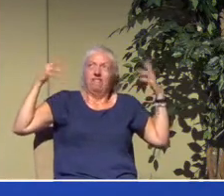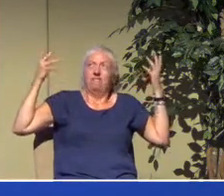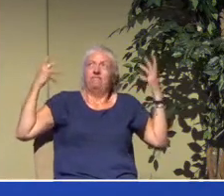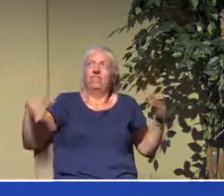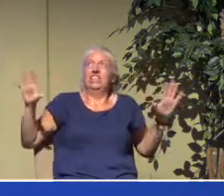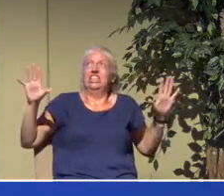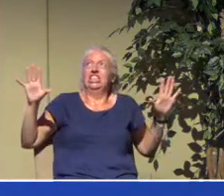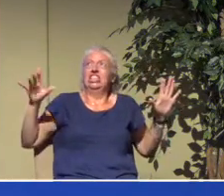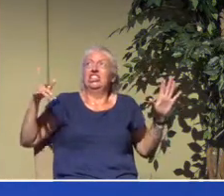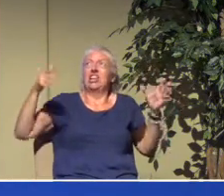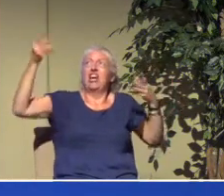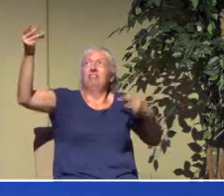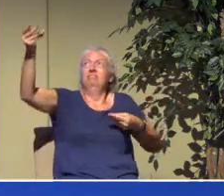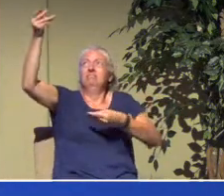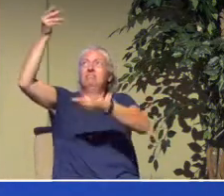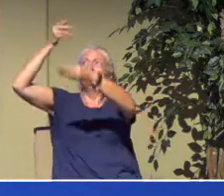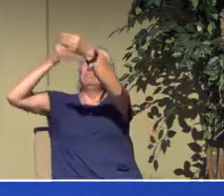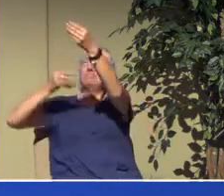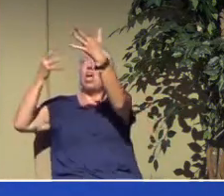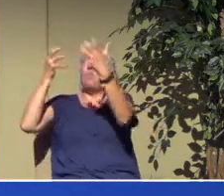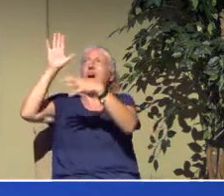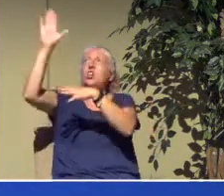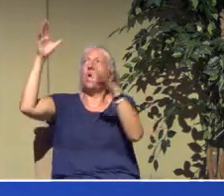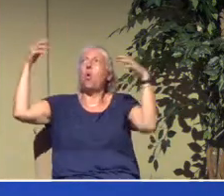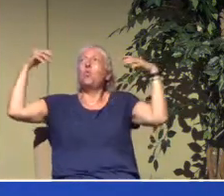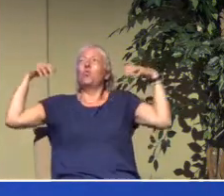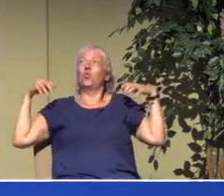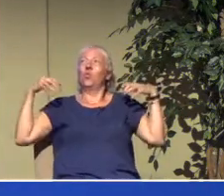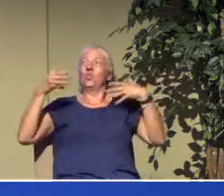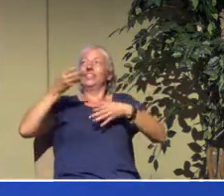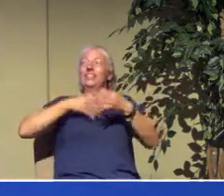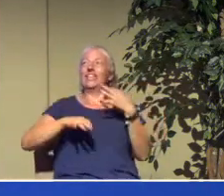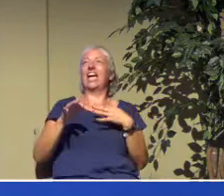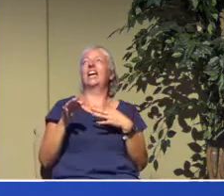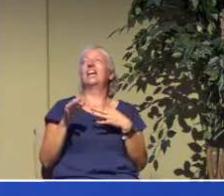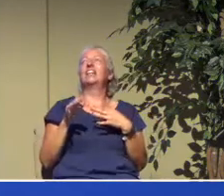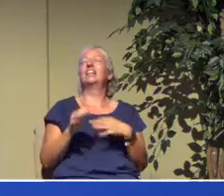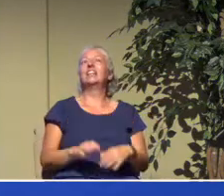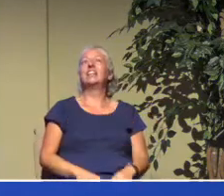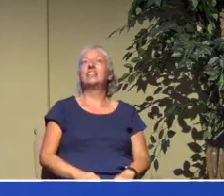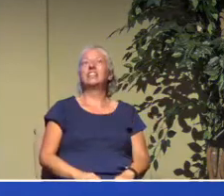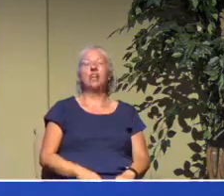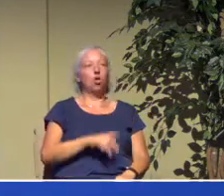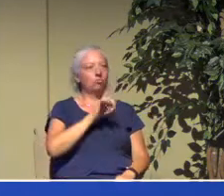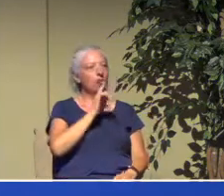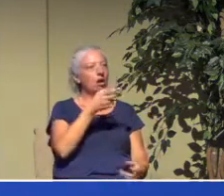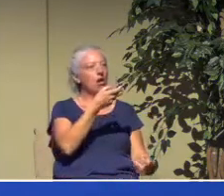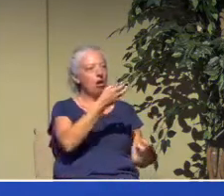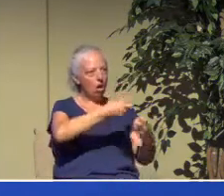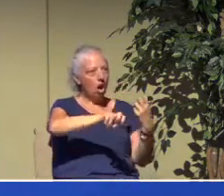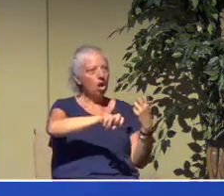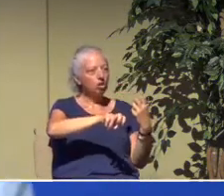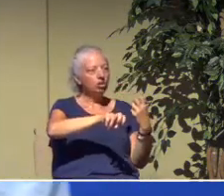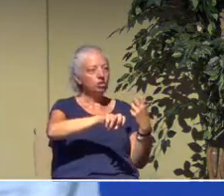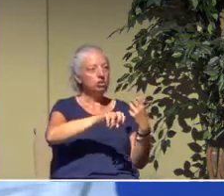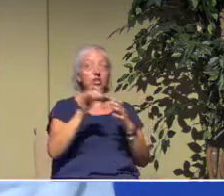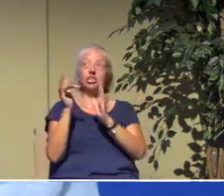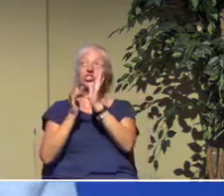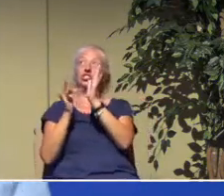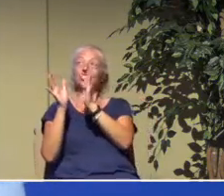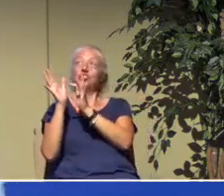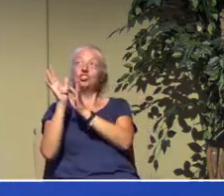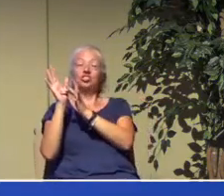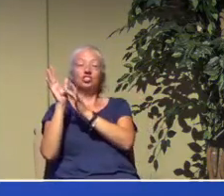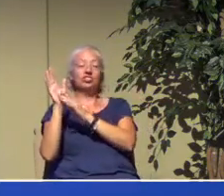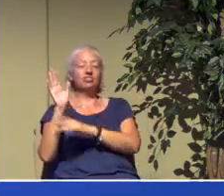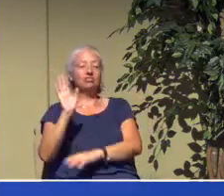Jesus, I'm ready to accept your yoke. And as he said, this is going to be hard for you, Patrick, because really, you know, Jesus went and he asked a person